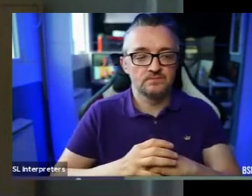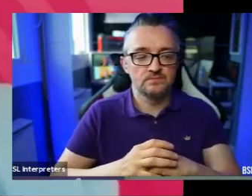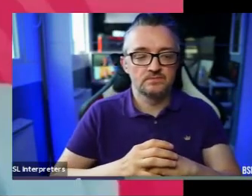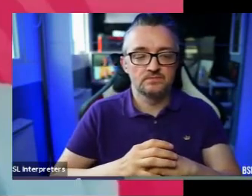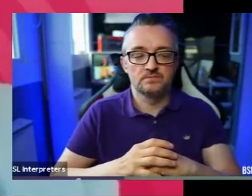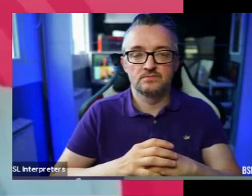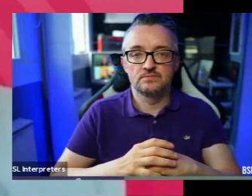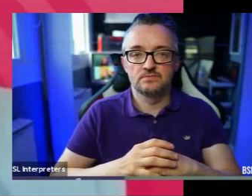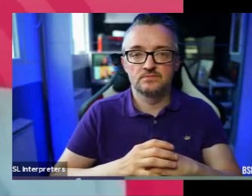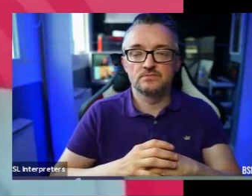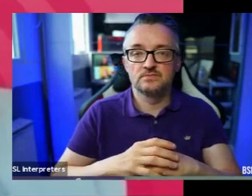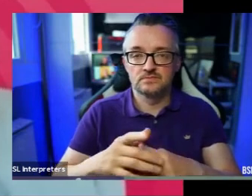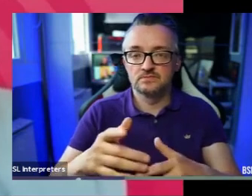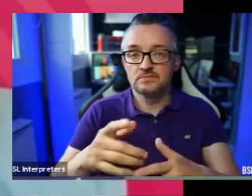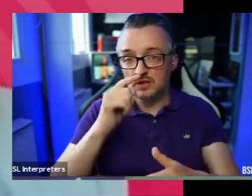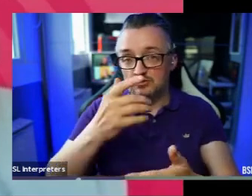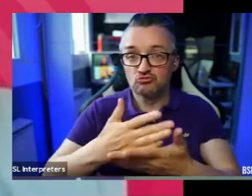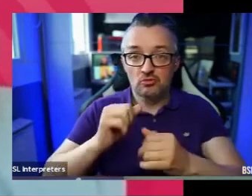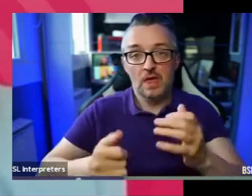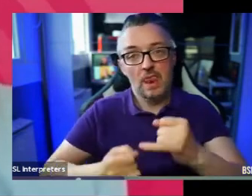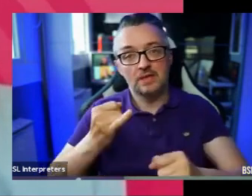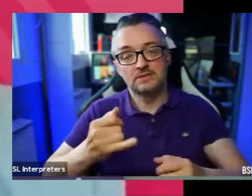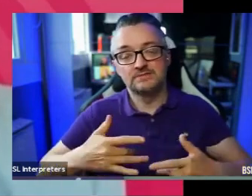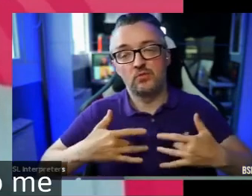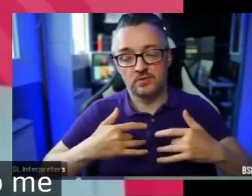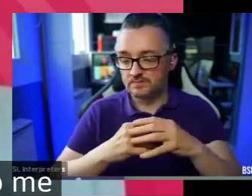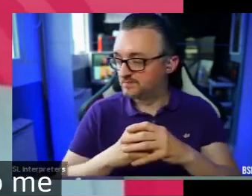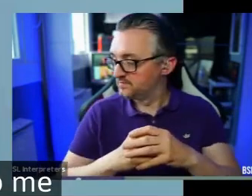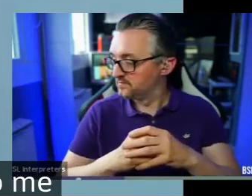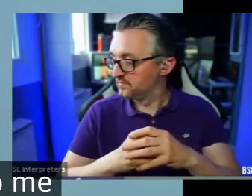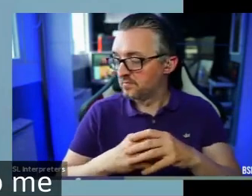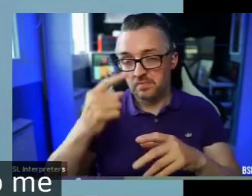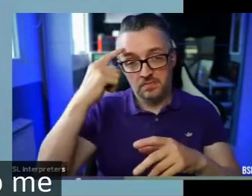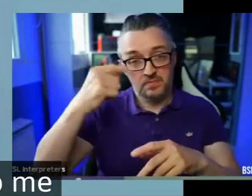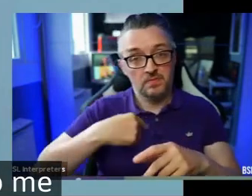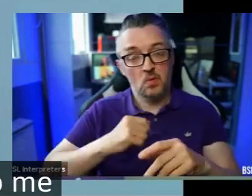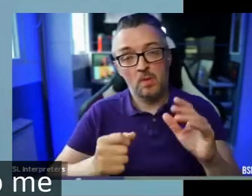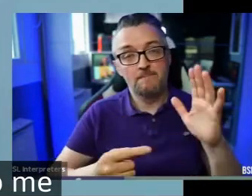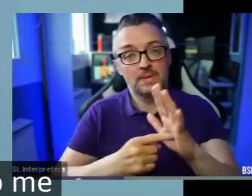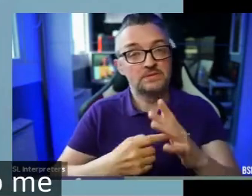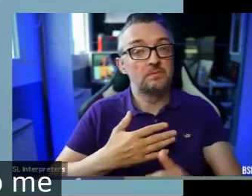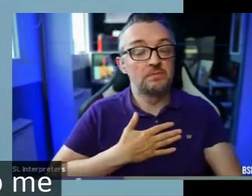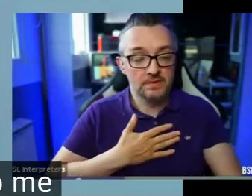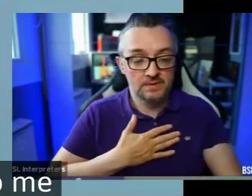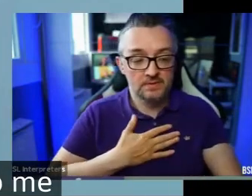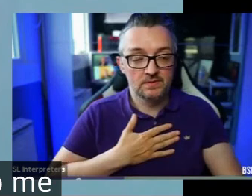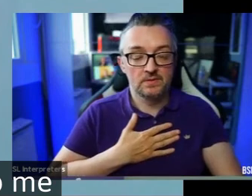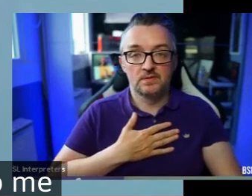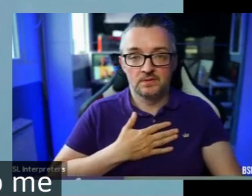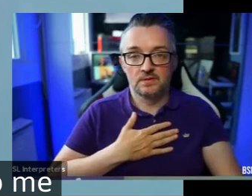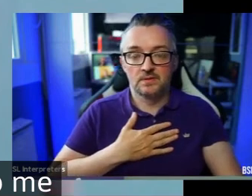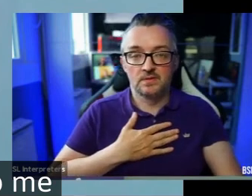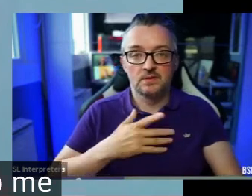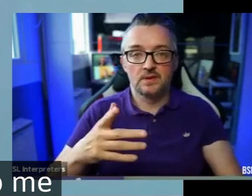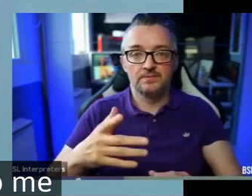so much. Thanks, Henry. Maureen, would you like to share a last thought with us? I think what matters to me is